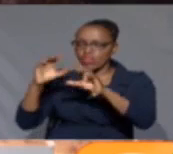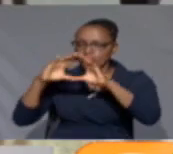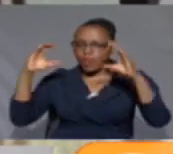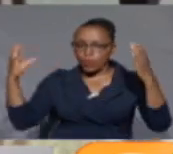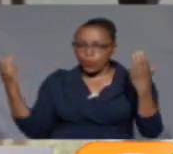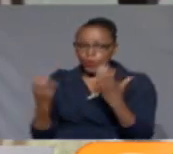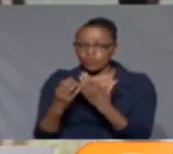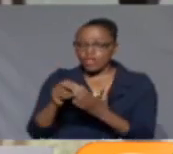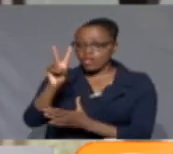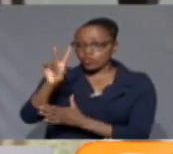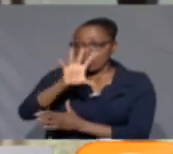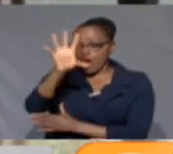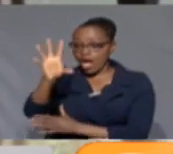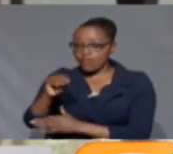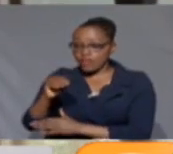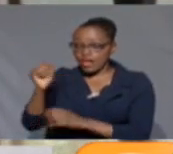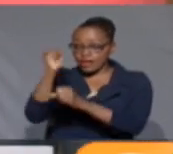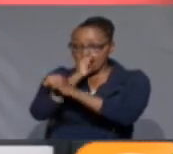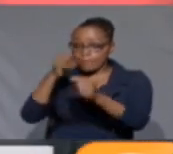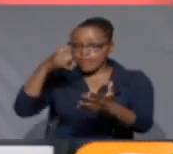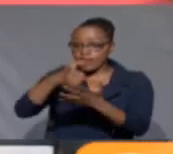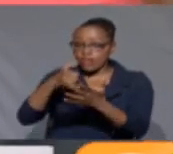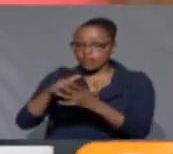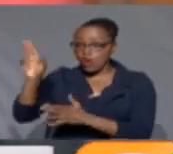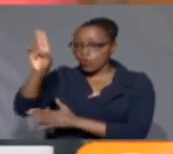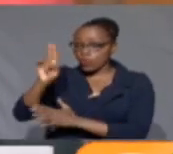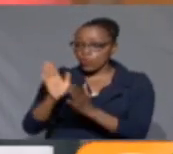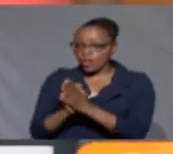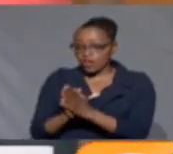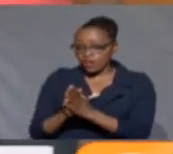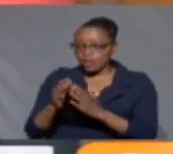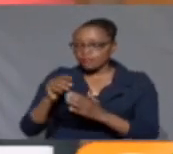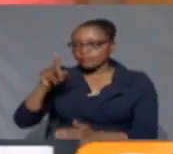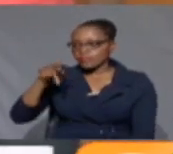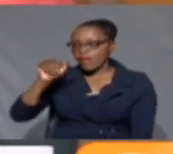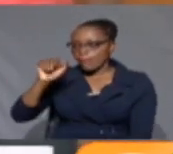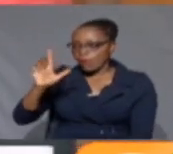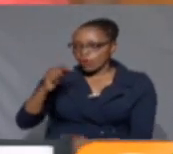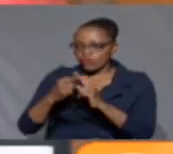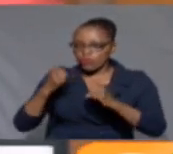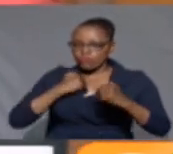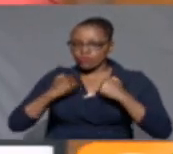the world and two African presidents, including Uhuru Kenyatta and Paul Kagame.